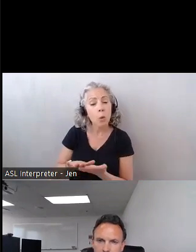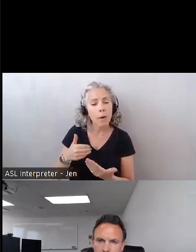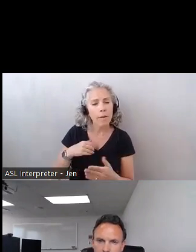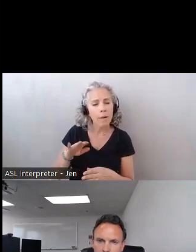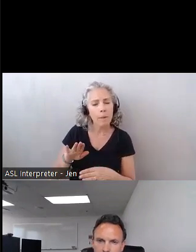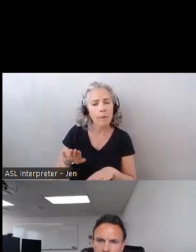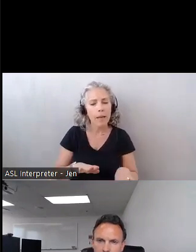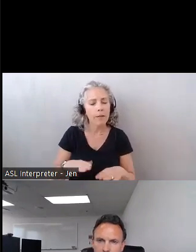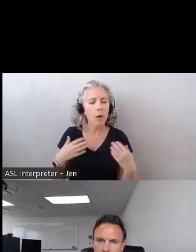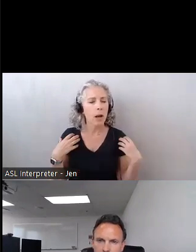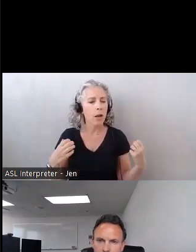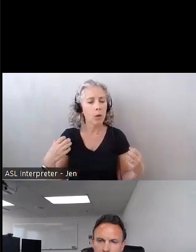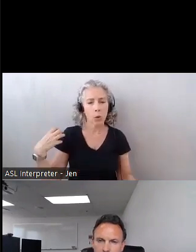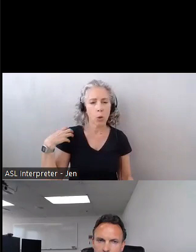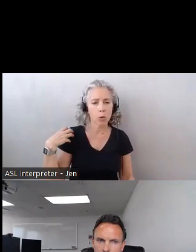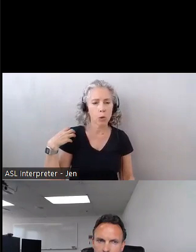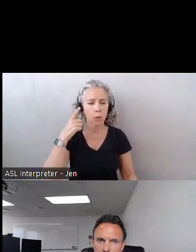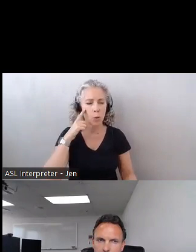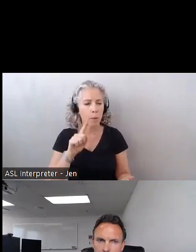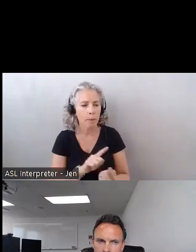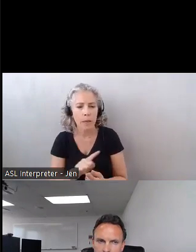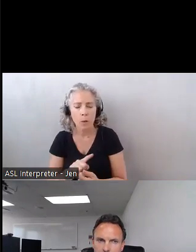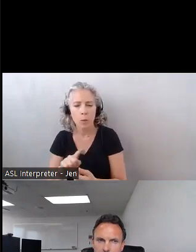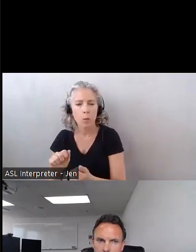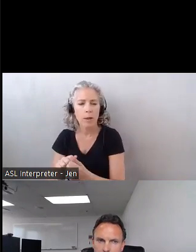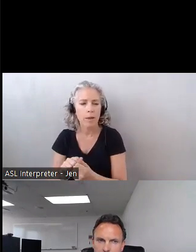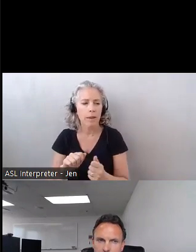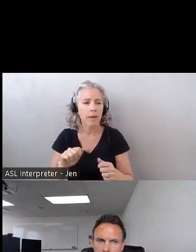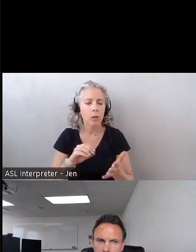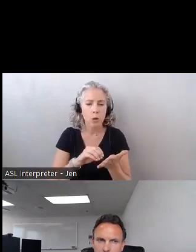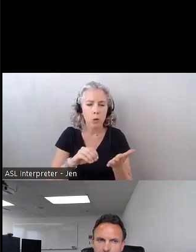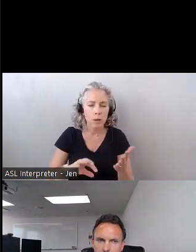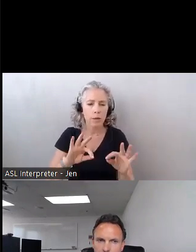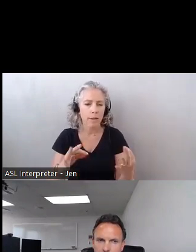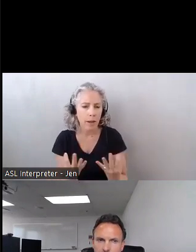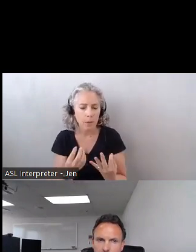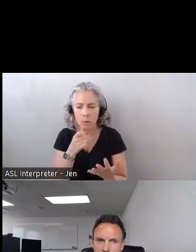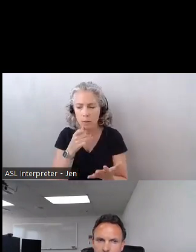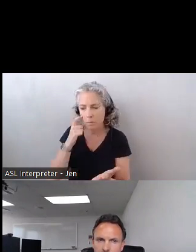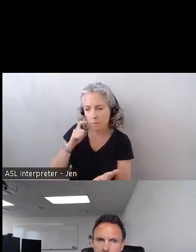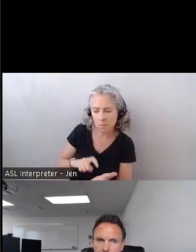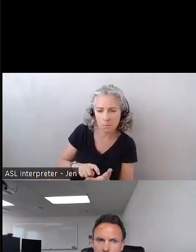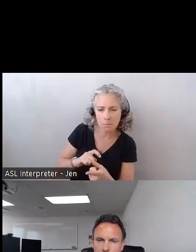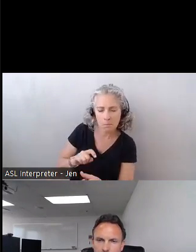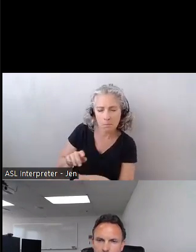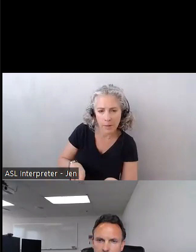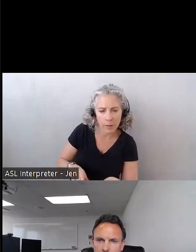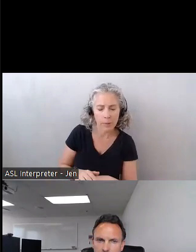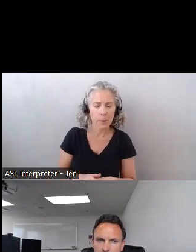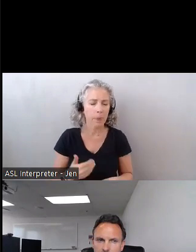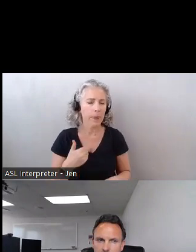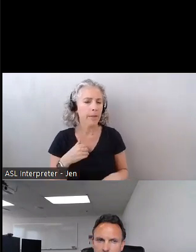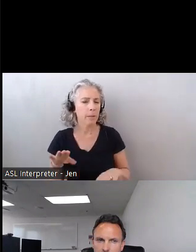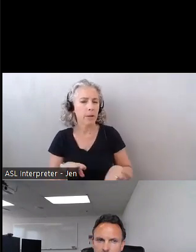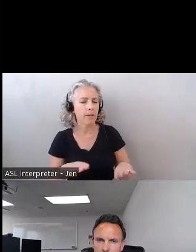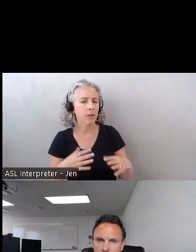coaches for meeting with students and families that have identified a current behavioral crisis center. We have a behavioral health coach